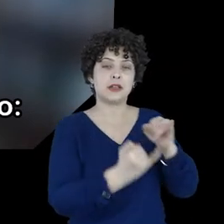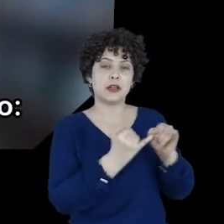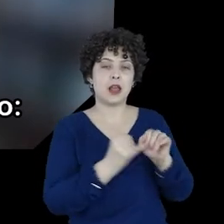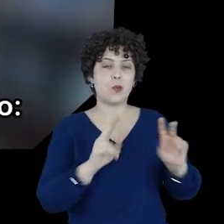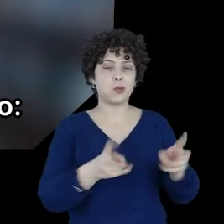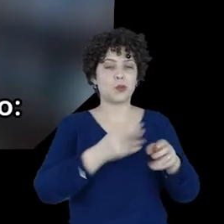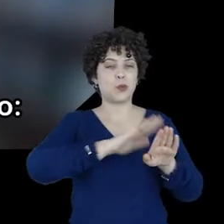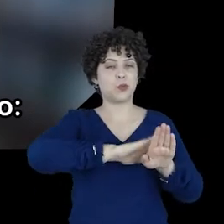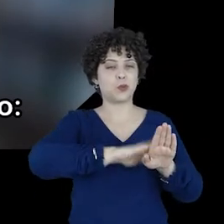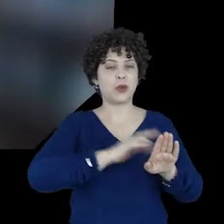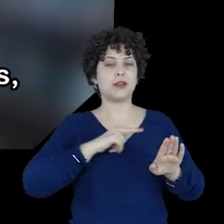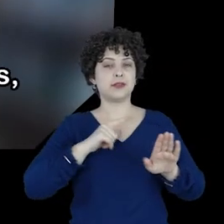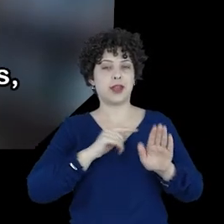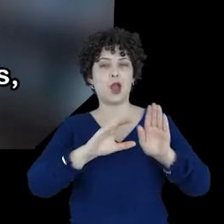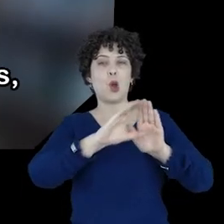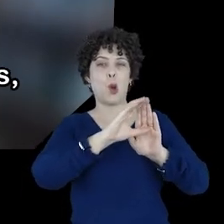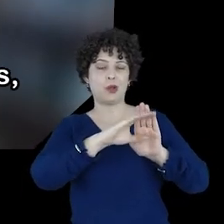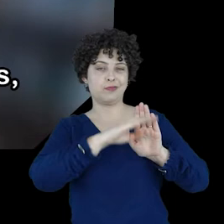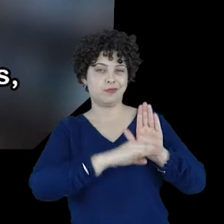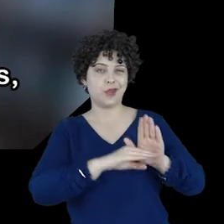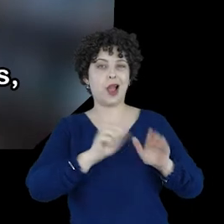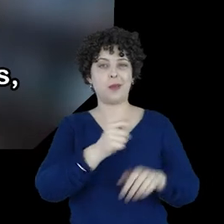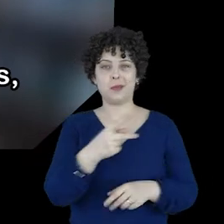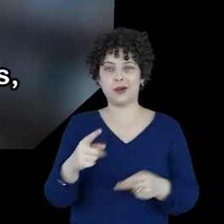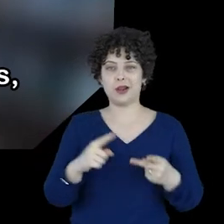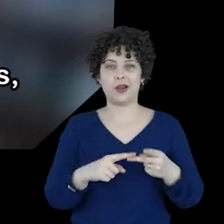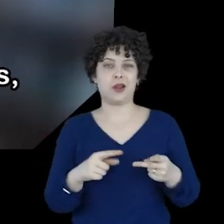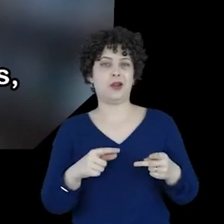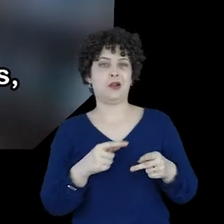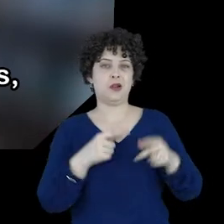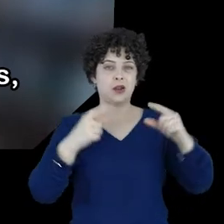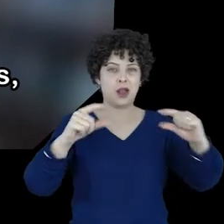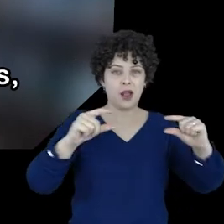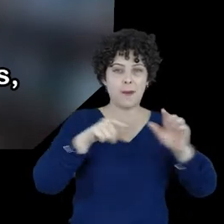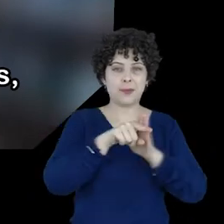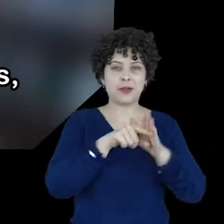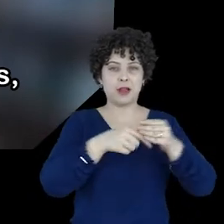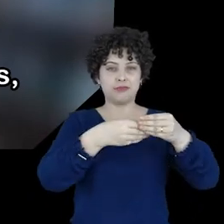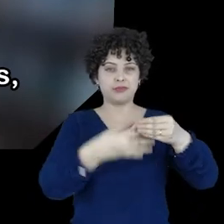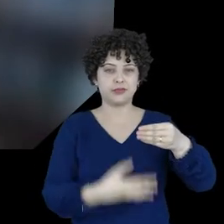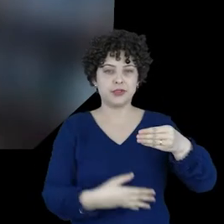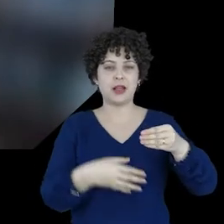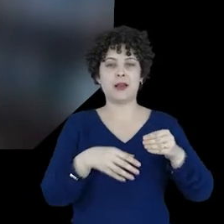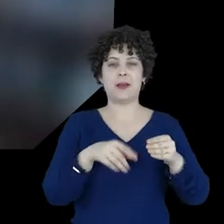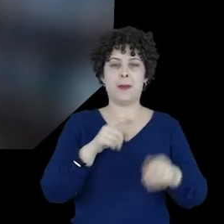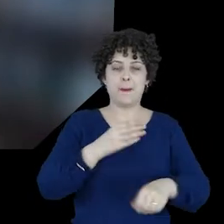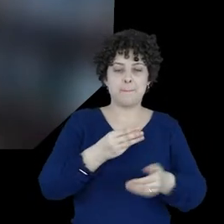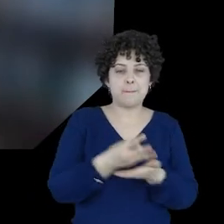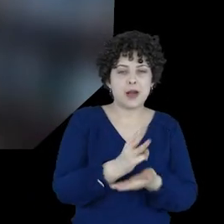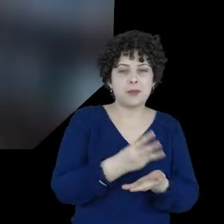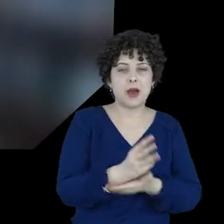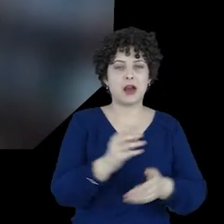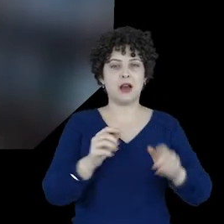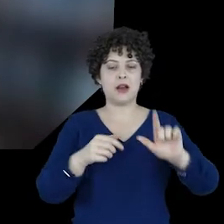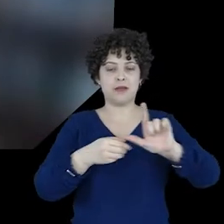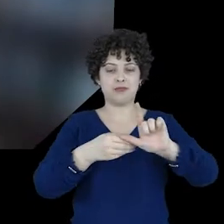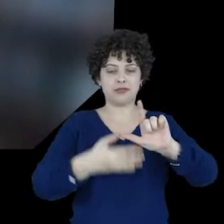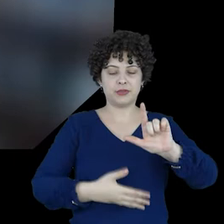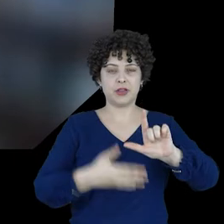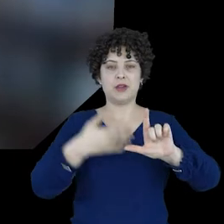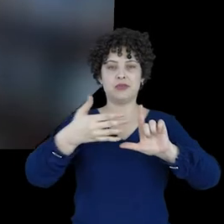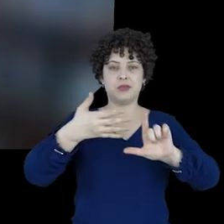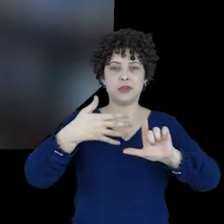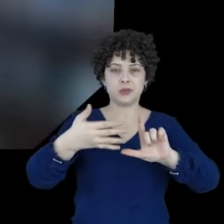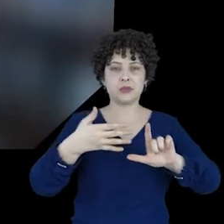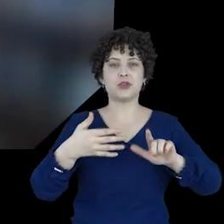services are covered by the code: apps, search engines, social media platforms, online messaging, content streaming services, online games,